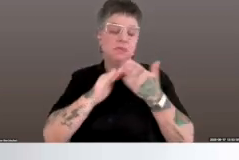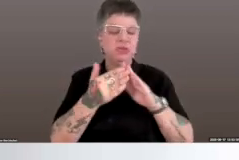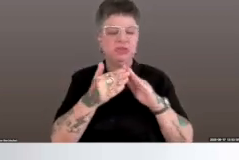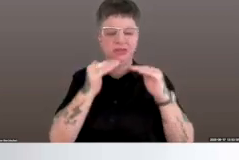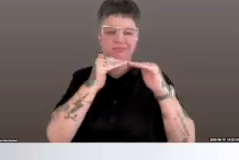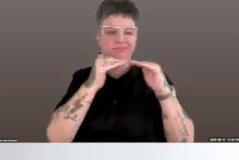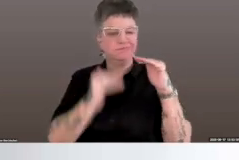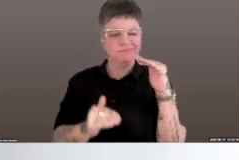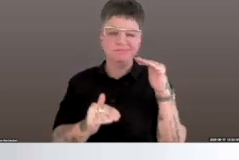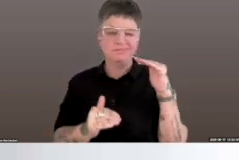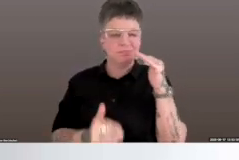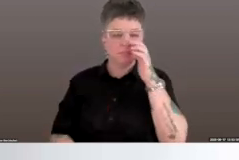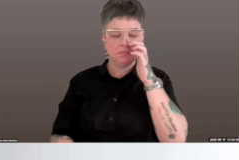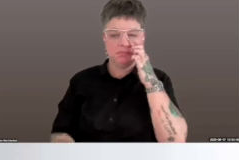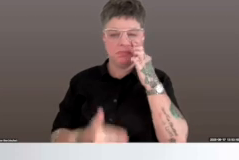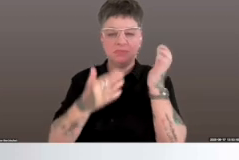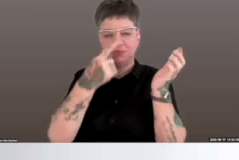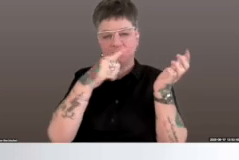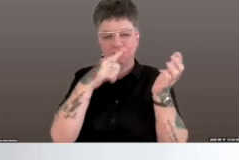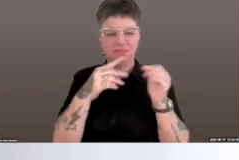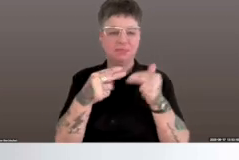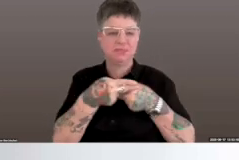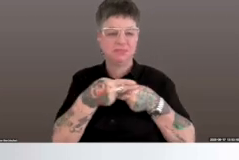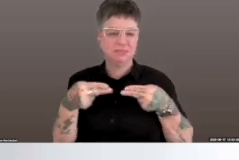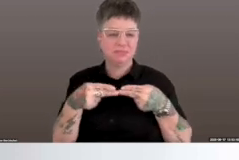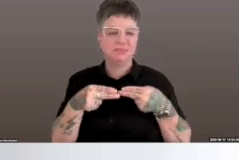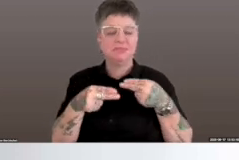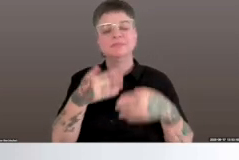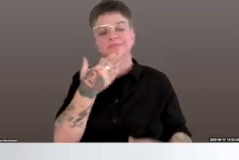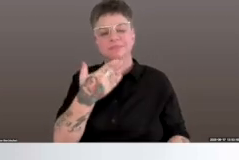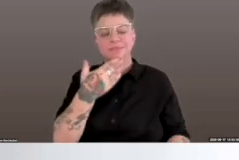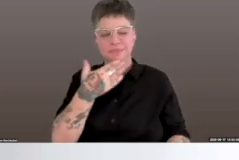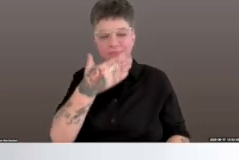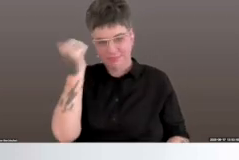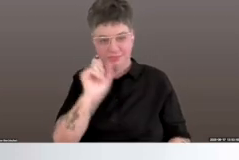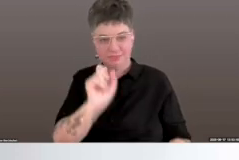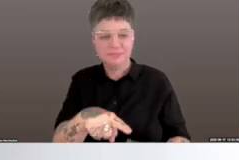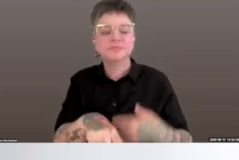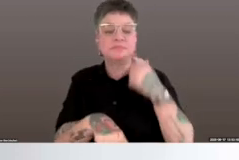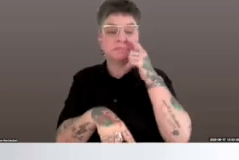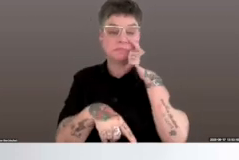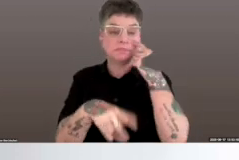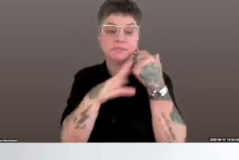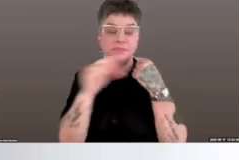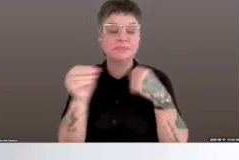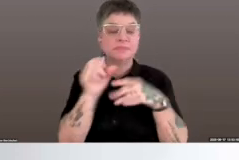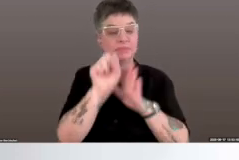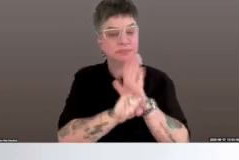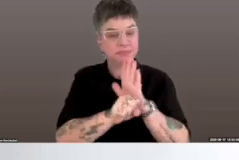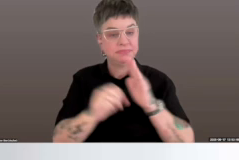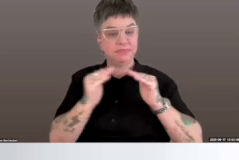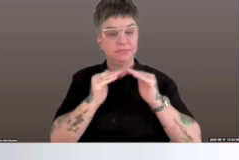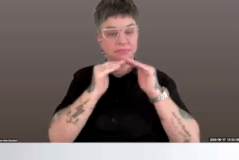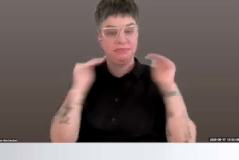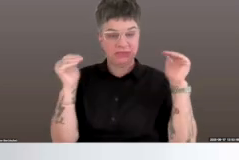I forgot to ask to switch the slide. Could we go to the next slide, please? Thank you. And then just a note that state level directives,